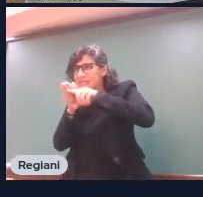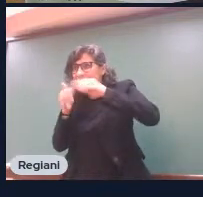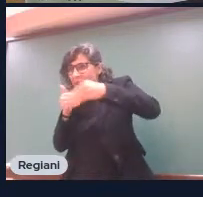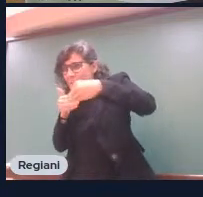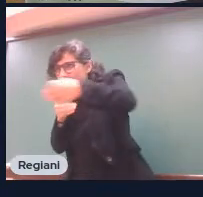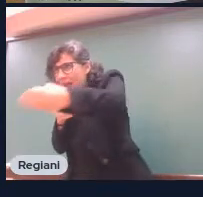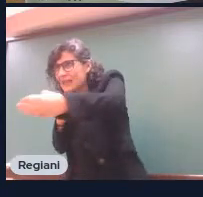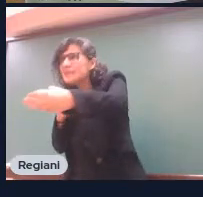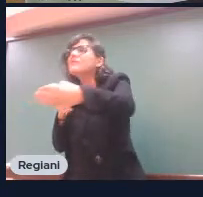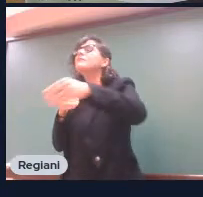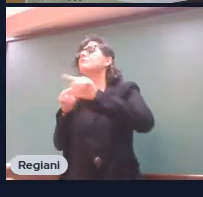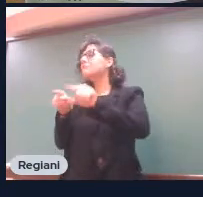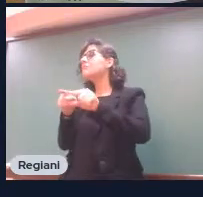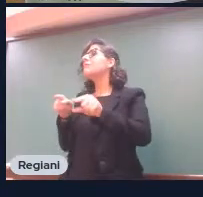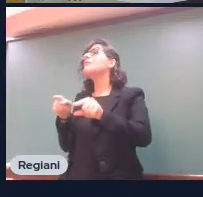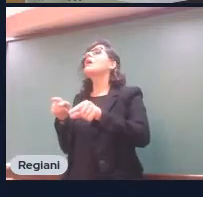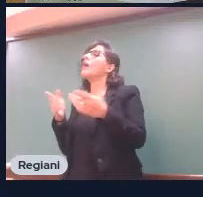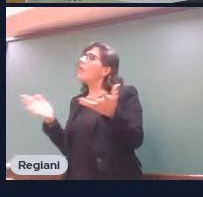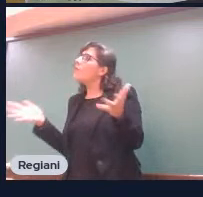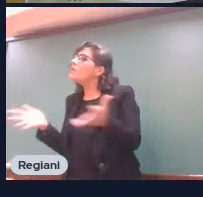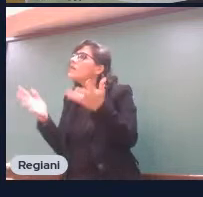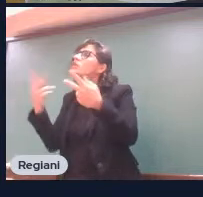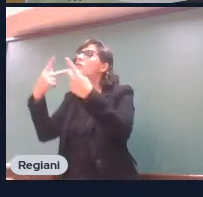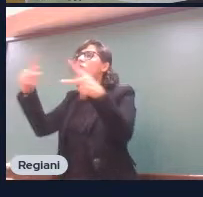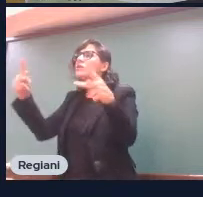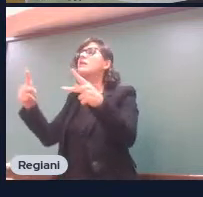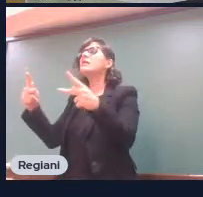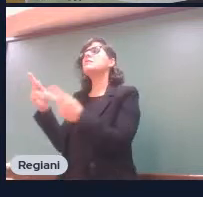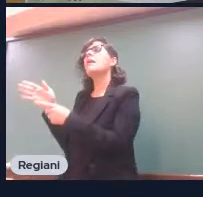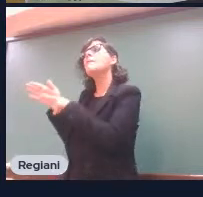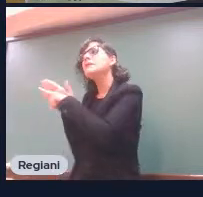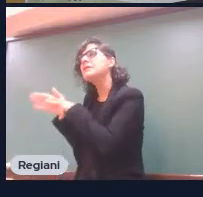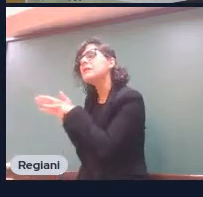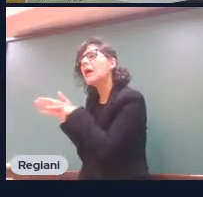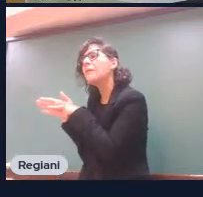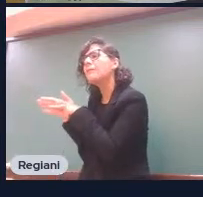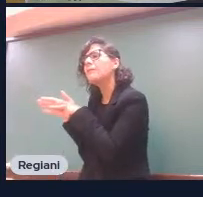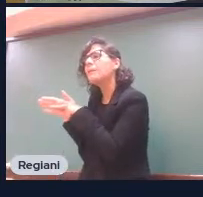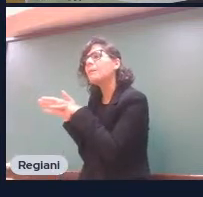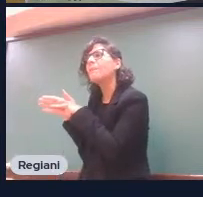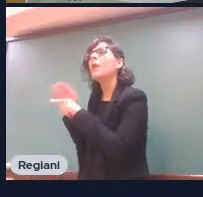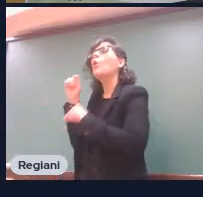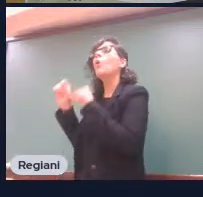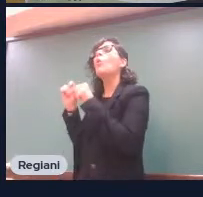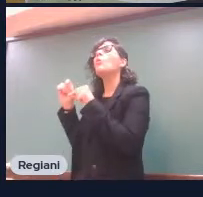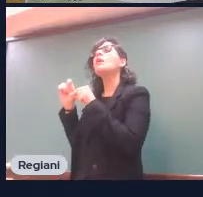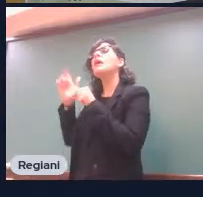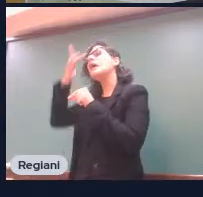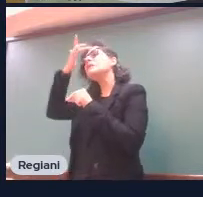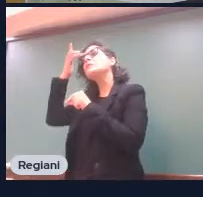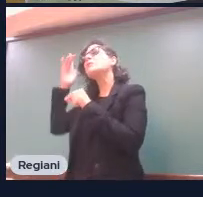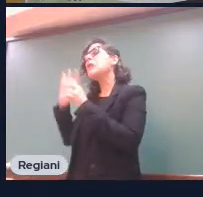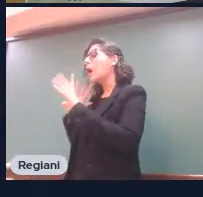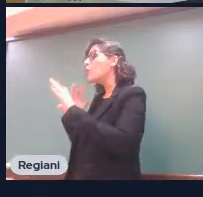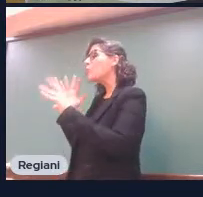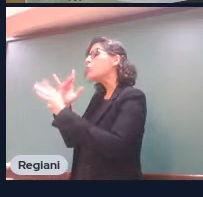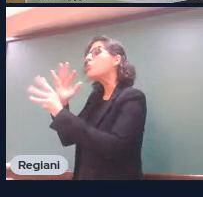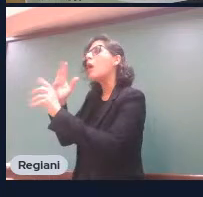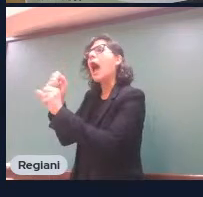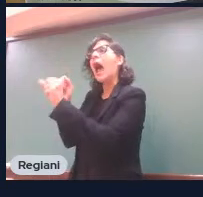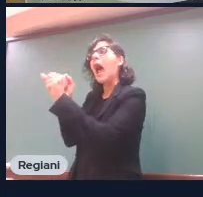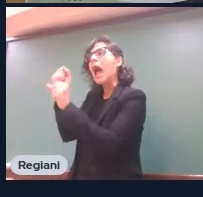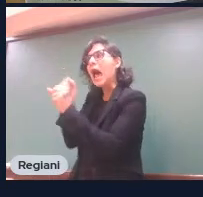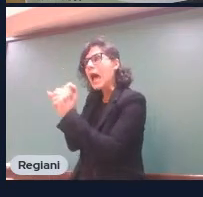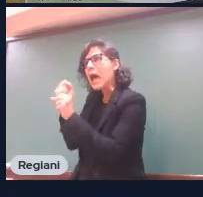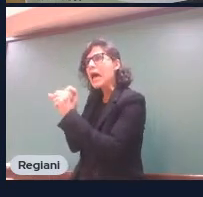rather recently a study now that is longitudinal. You look at what people do over a whole decade, and you see